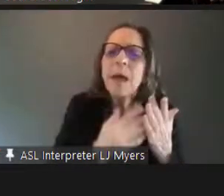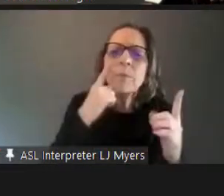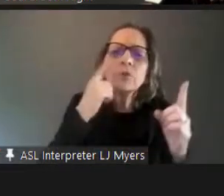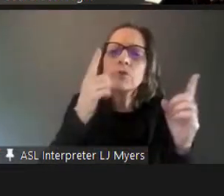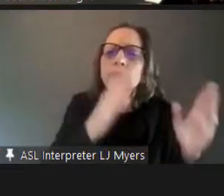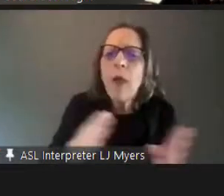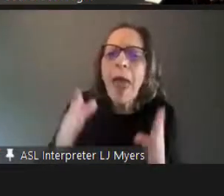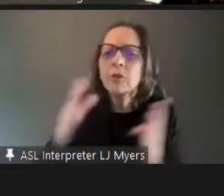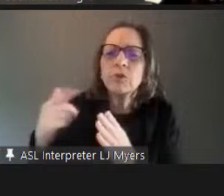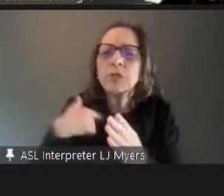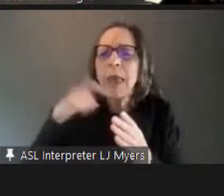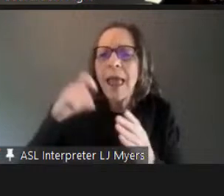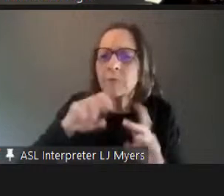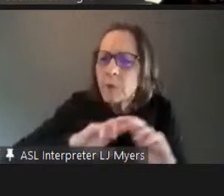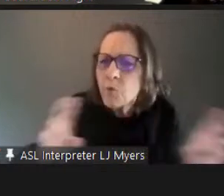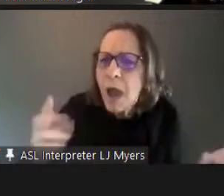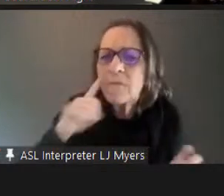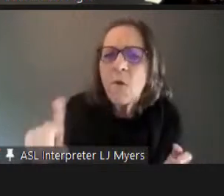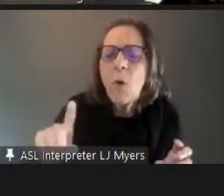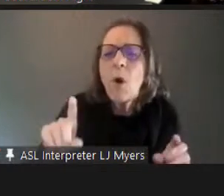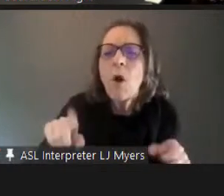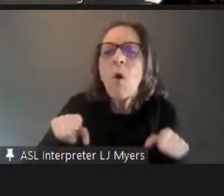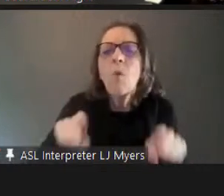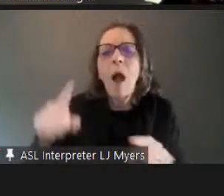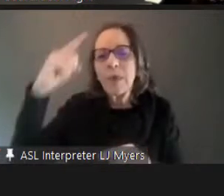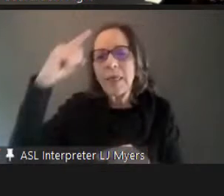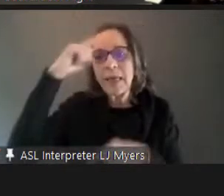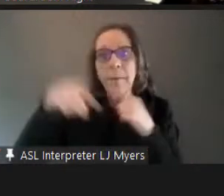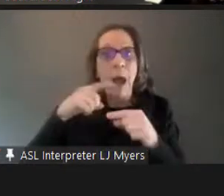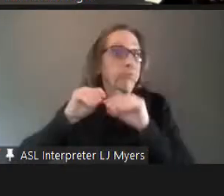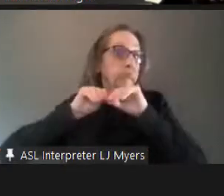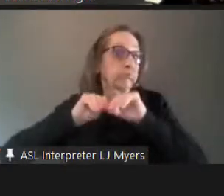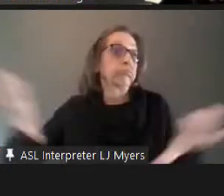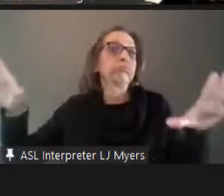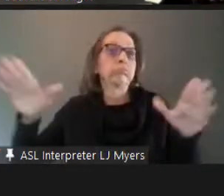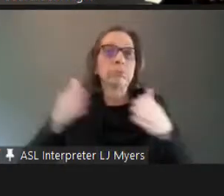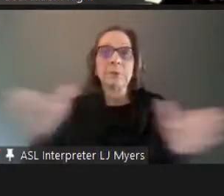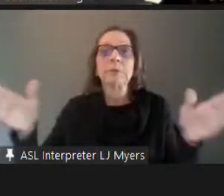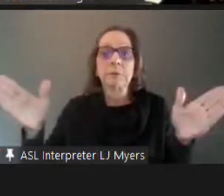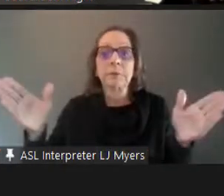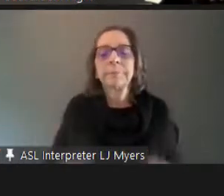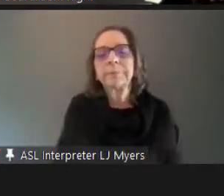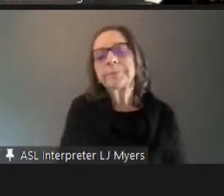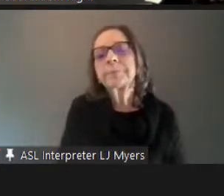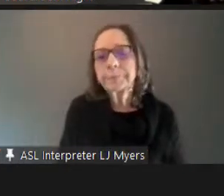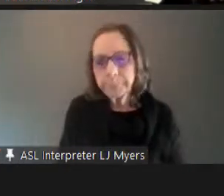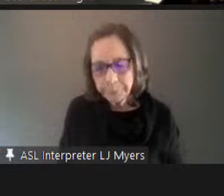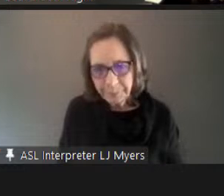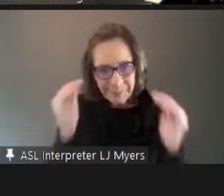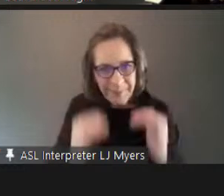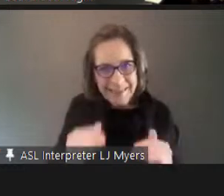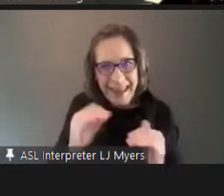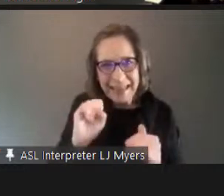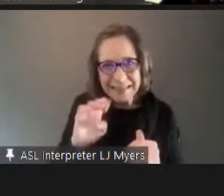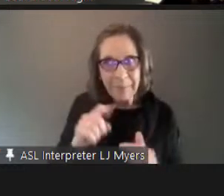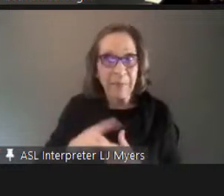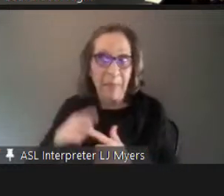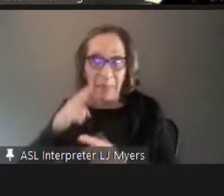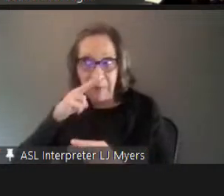that we need to be prepared for as we think about doing it at scale. Next steps, and then we're going to get to the really fun